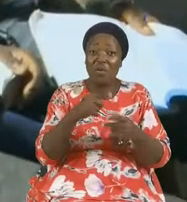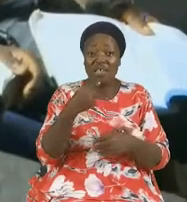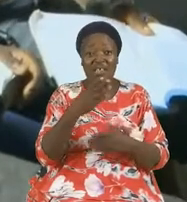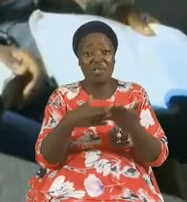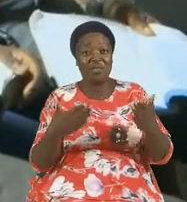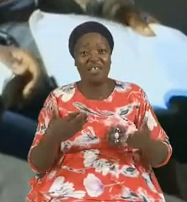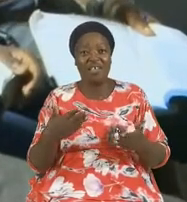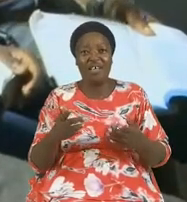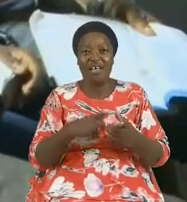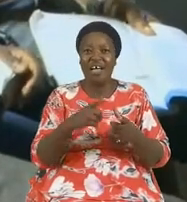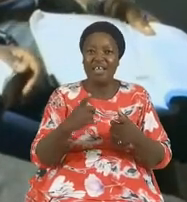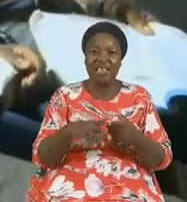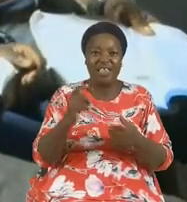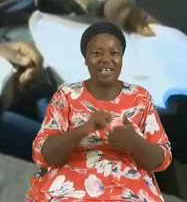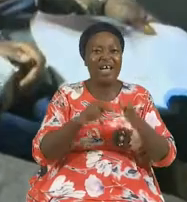You know,